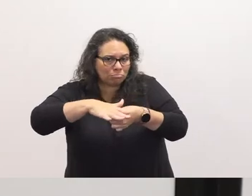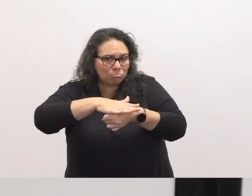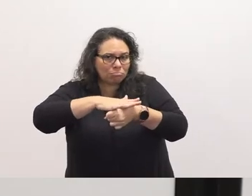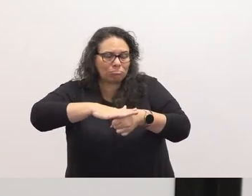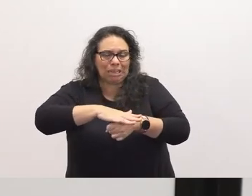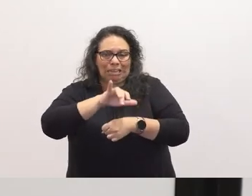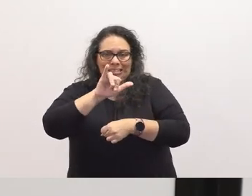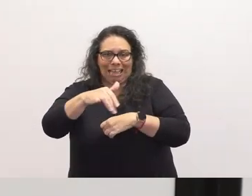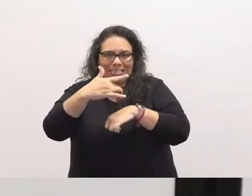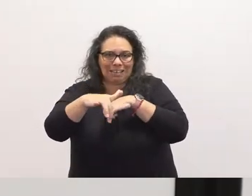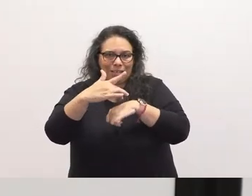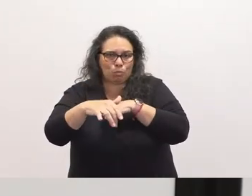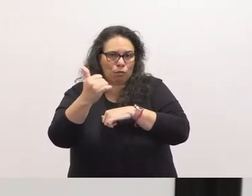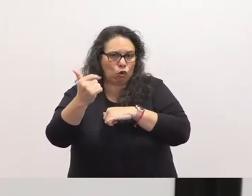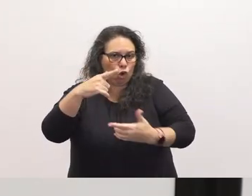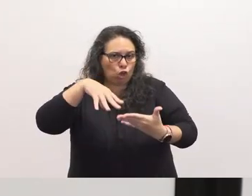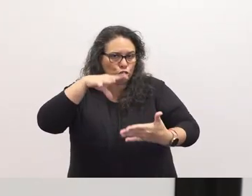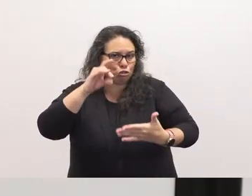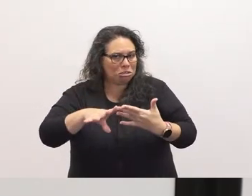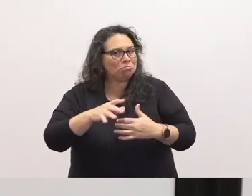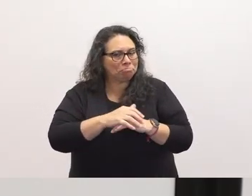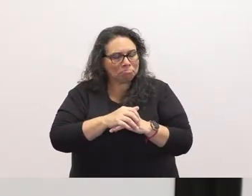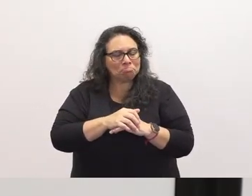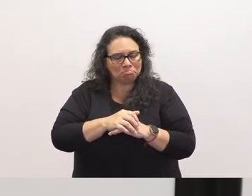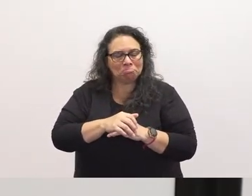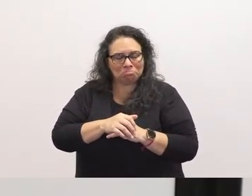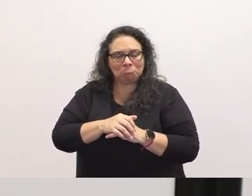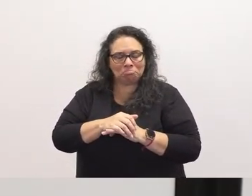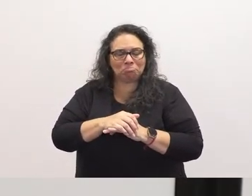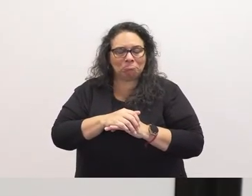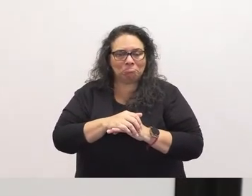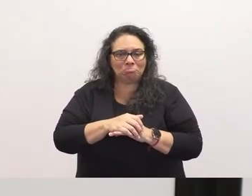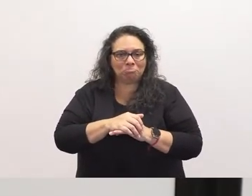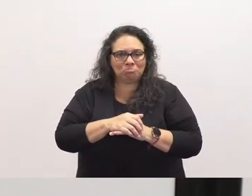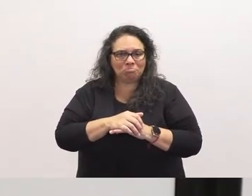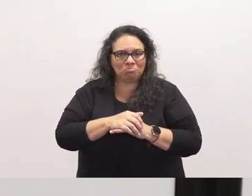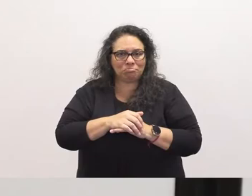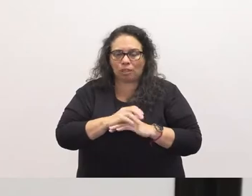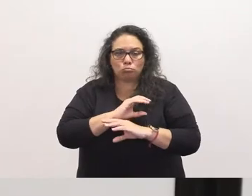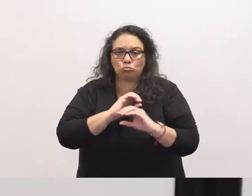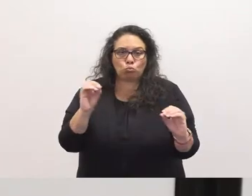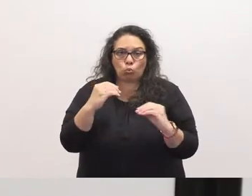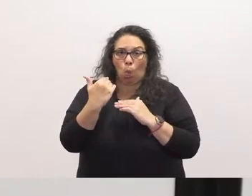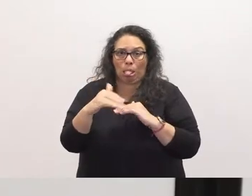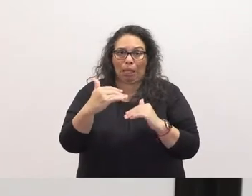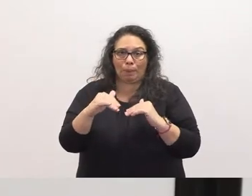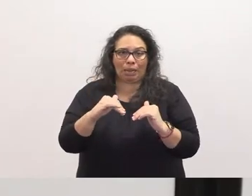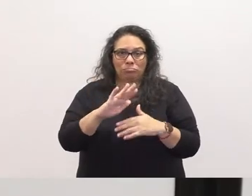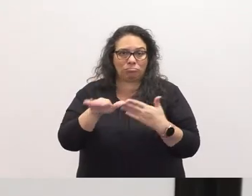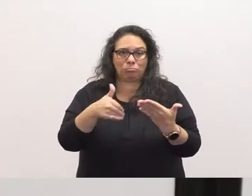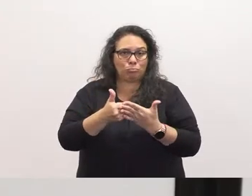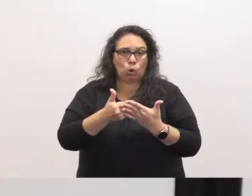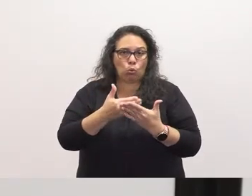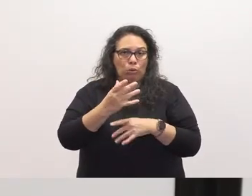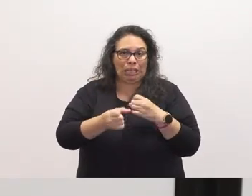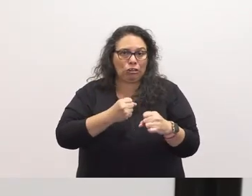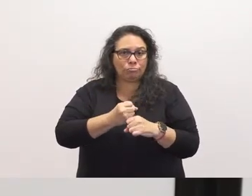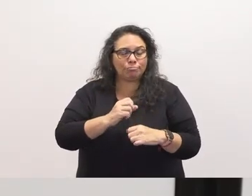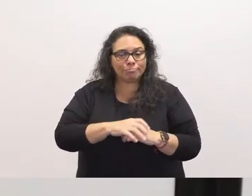And that is available for all students in those courses as well. And that's unlimited access throughout the entire year.